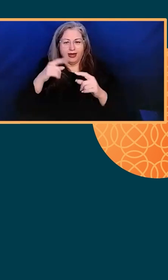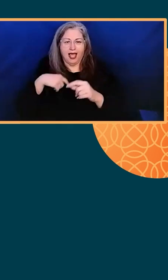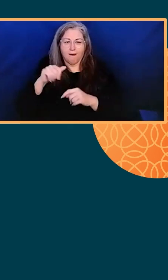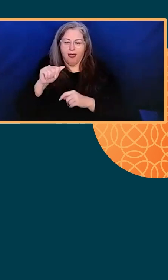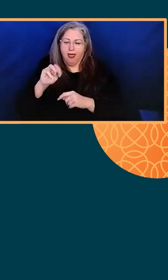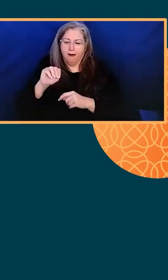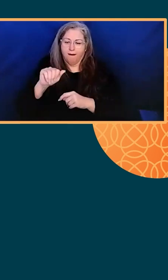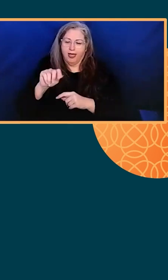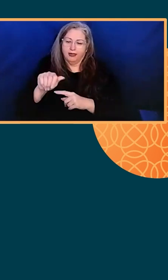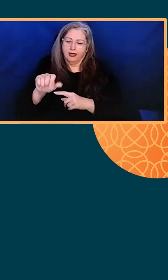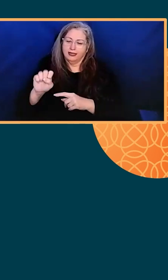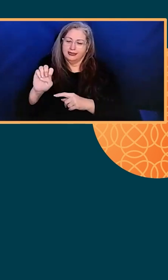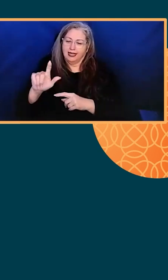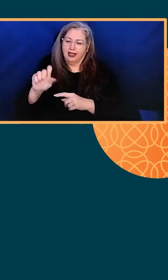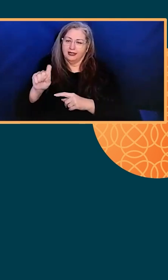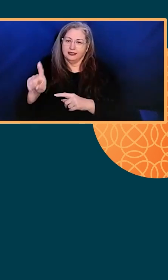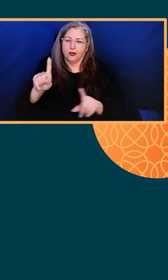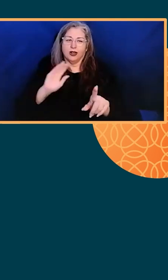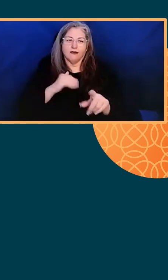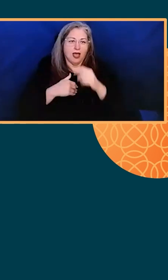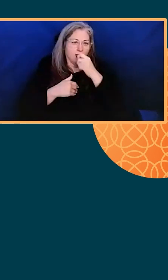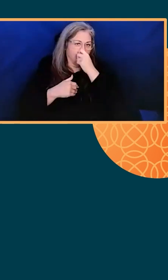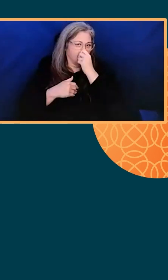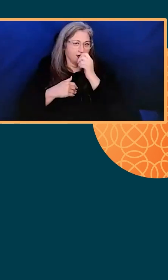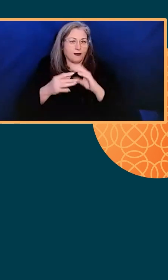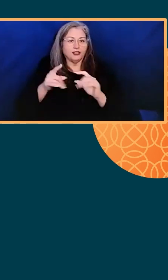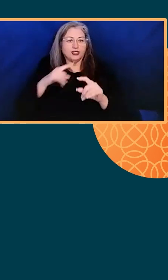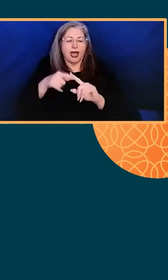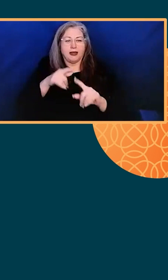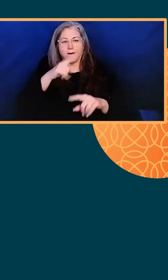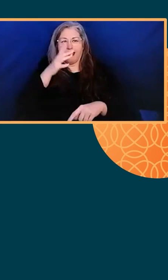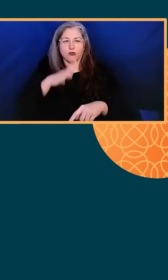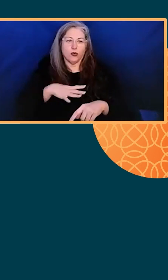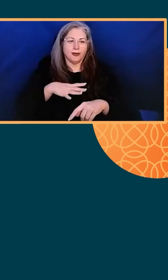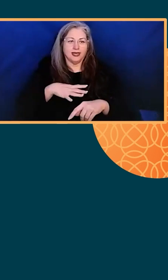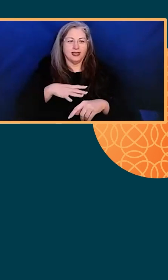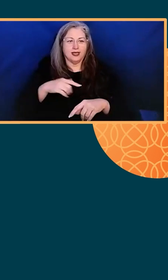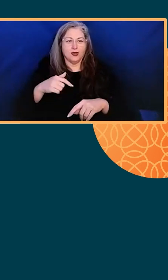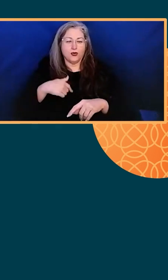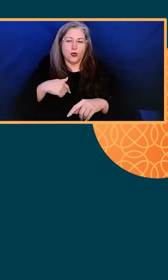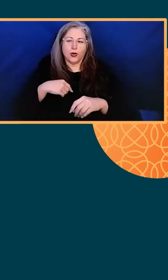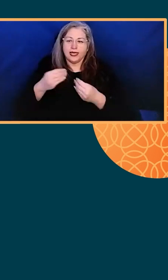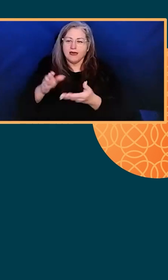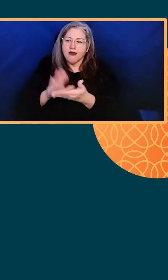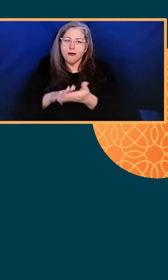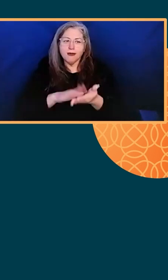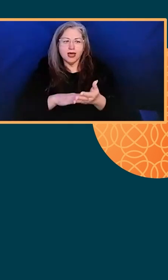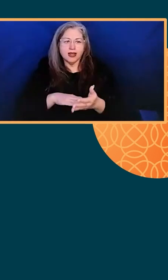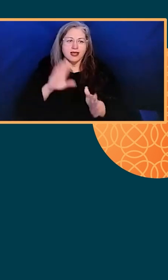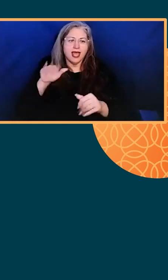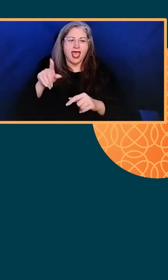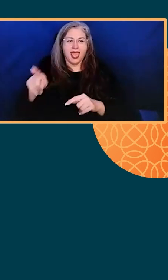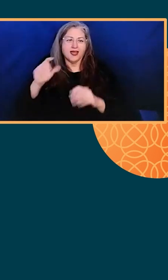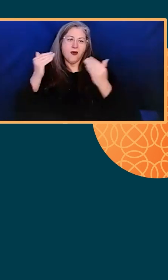Seals, one of her comedies, she talks about how Black women, we're like, we give compliments like, go ahead, polka